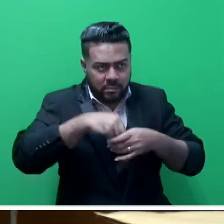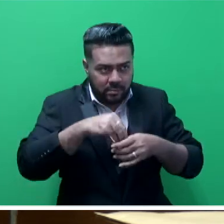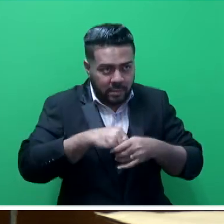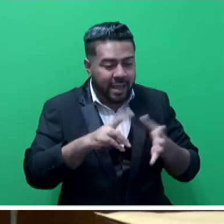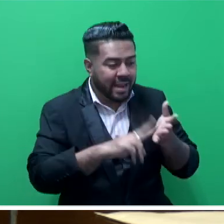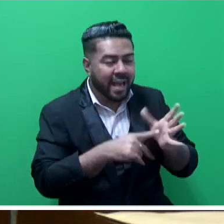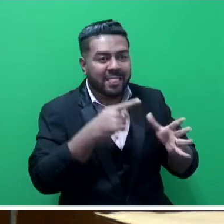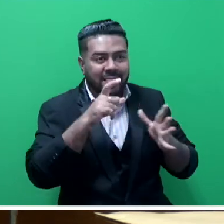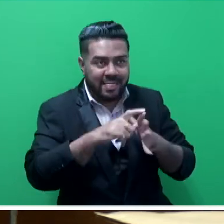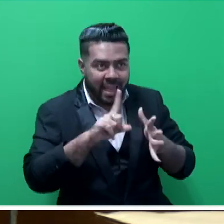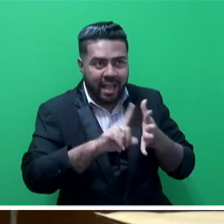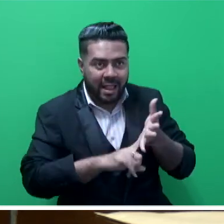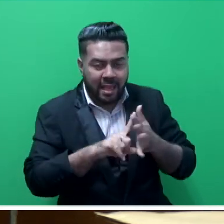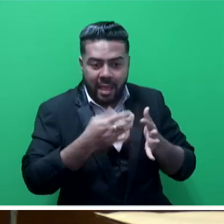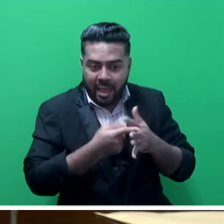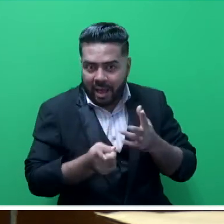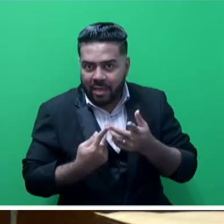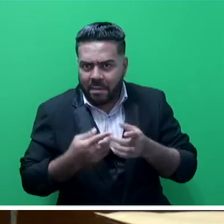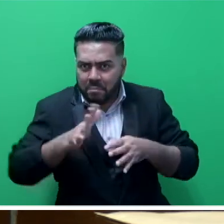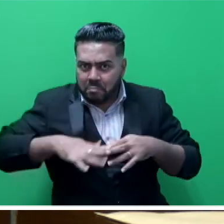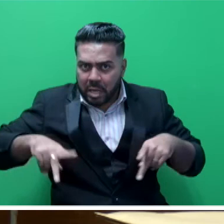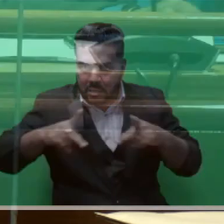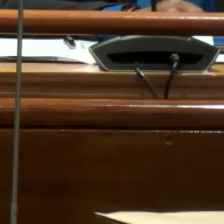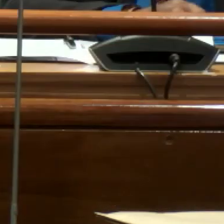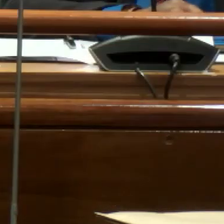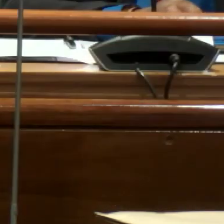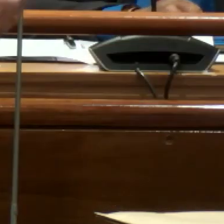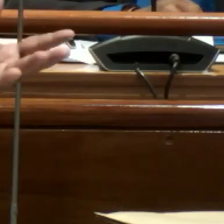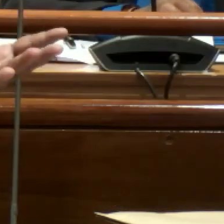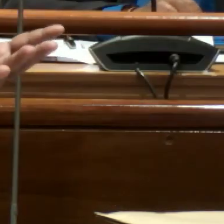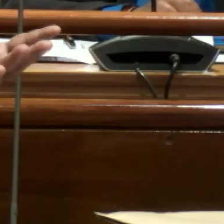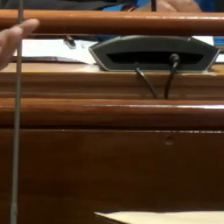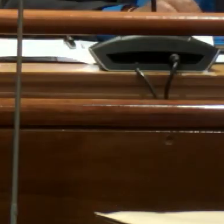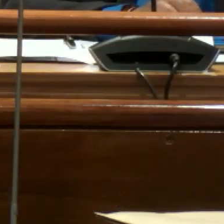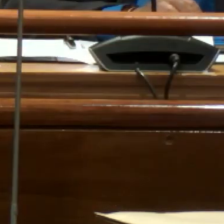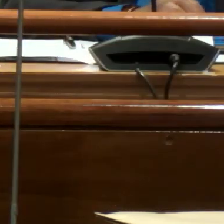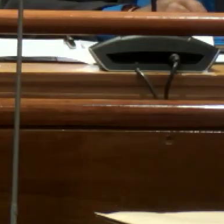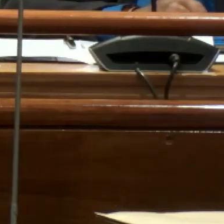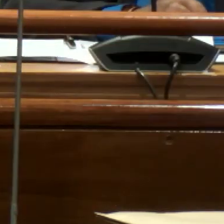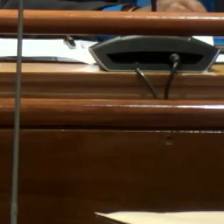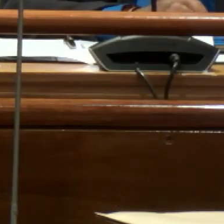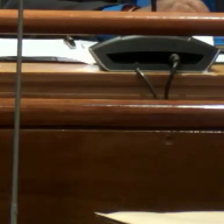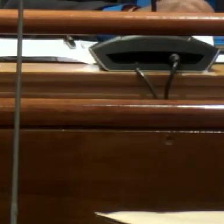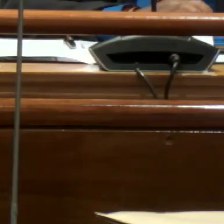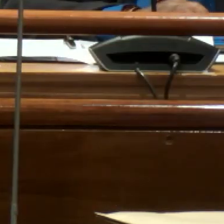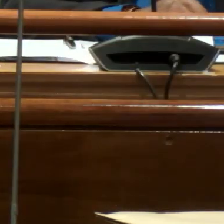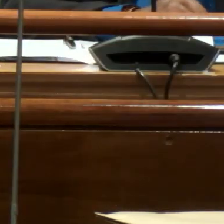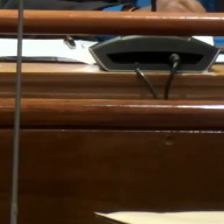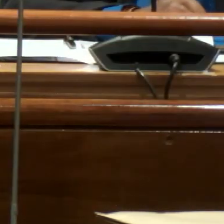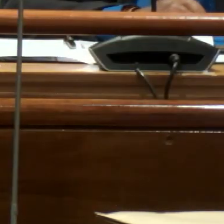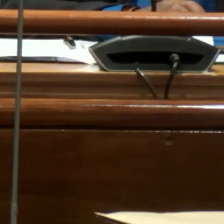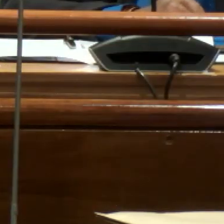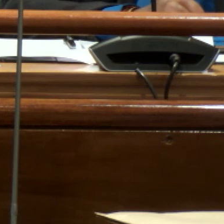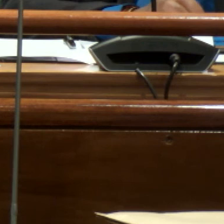Nandele, Brownivi, and Malakua. The 3 in, that's 16.9 kilometer, 3 in the Central Division, 1